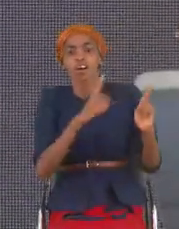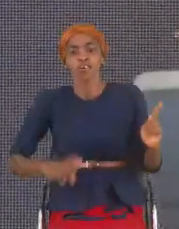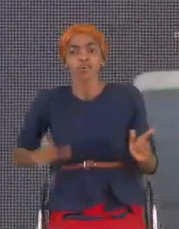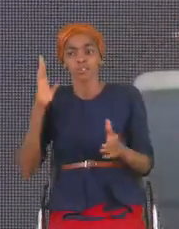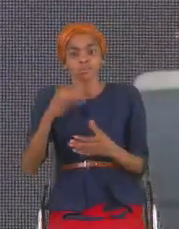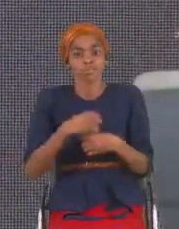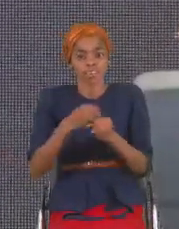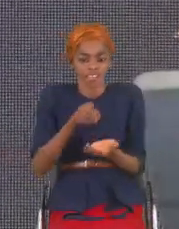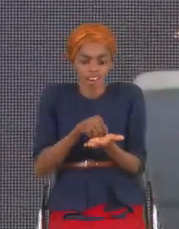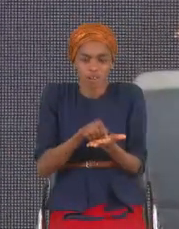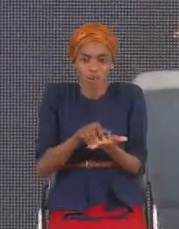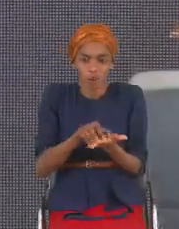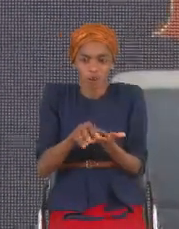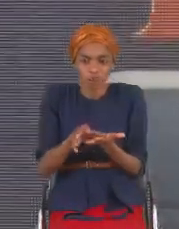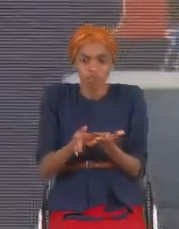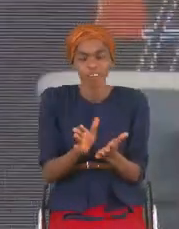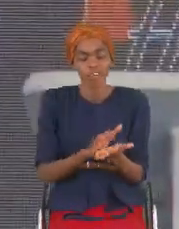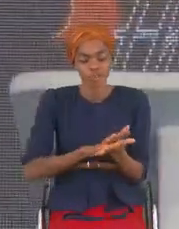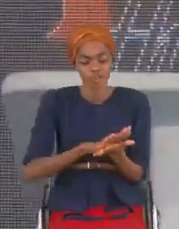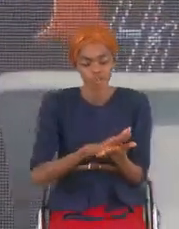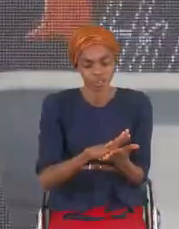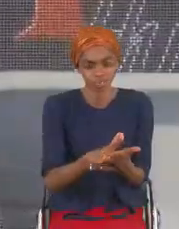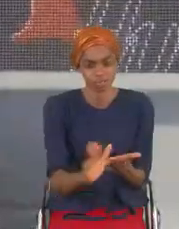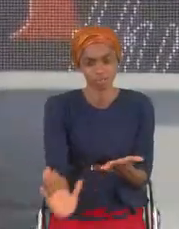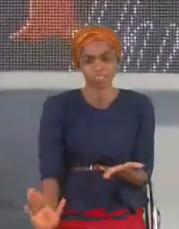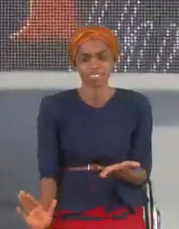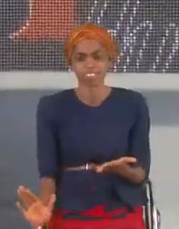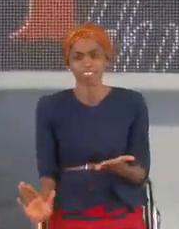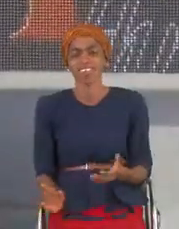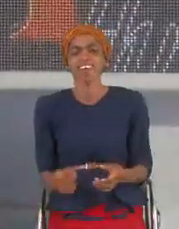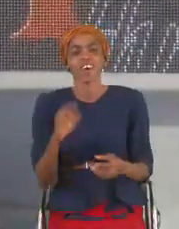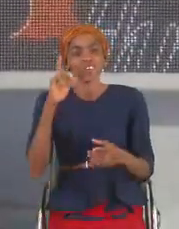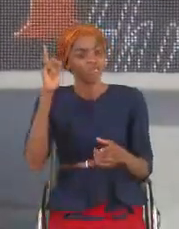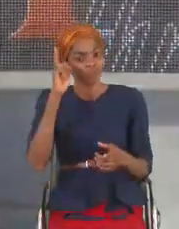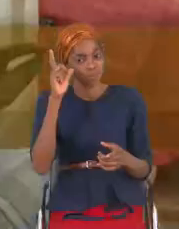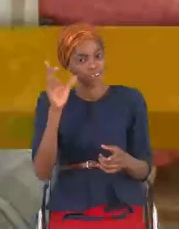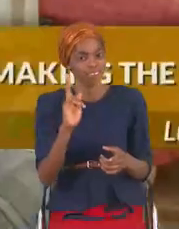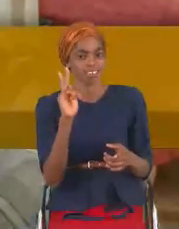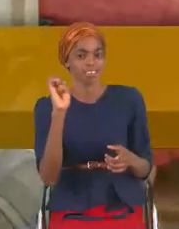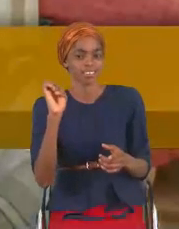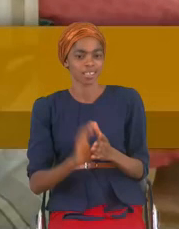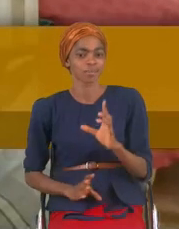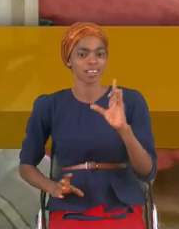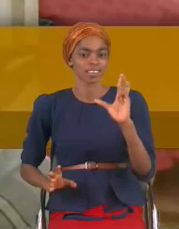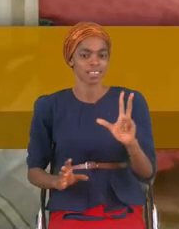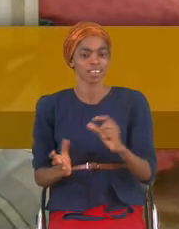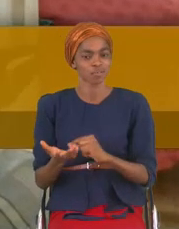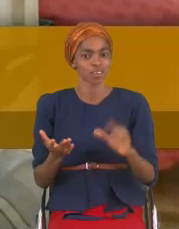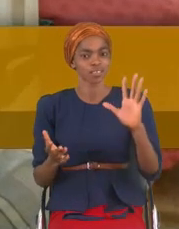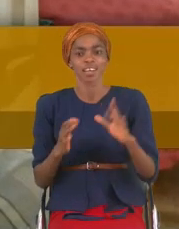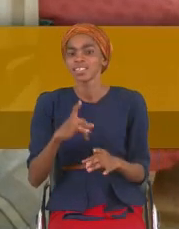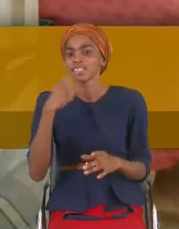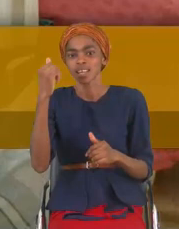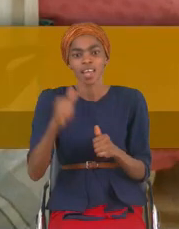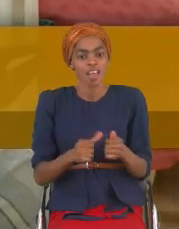smooth. Look at Luke chapter 3 verse 5. It says, every